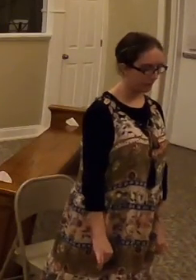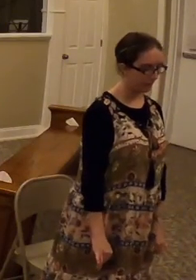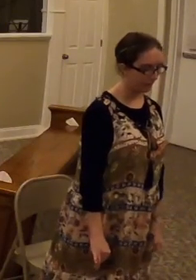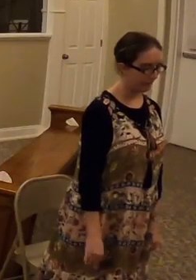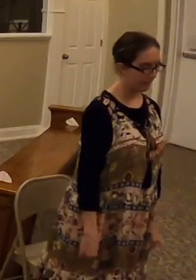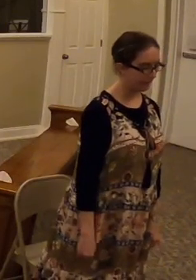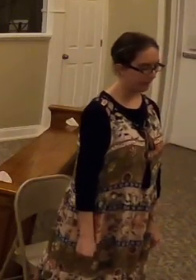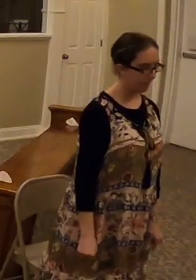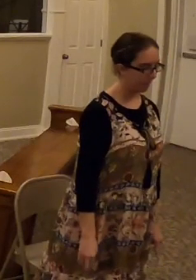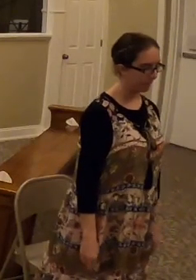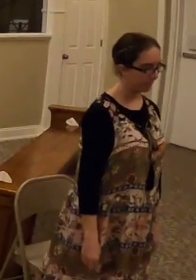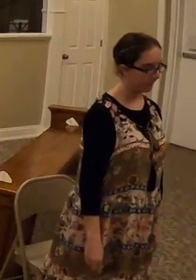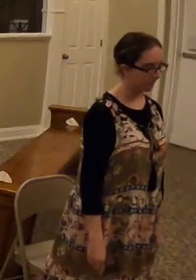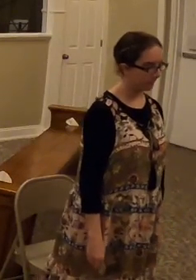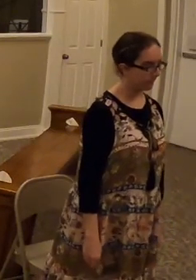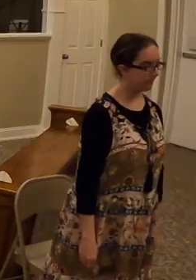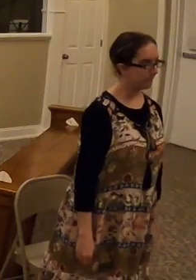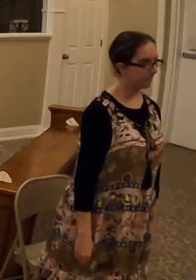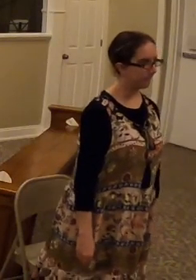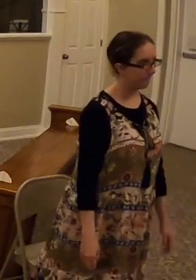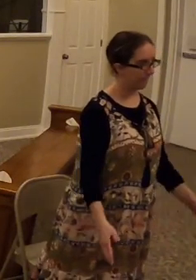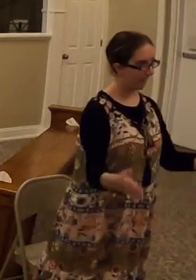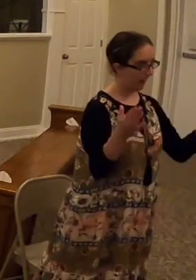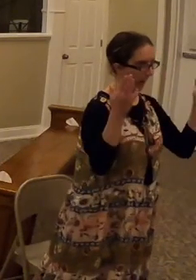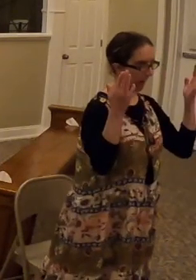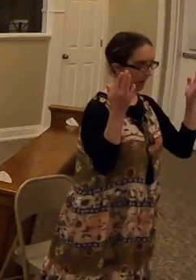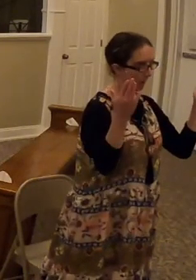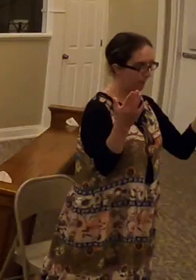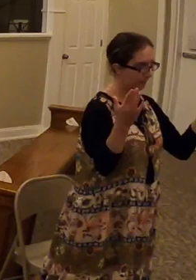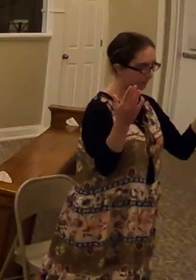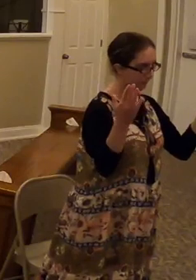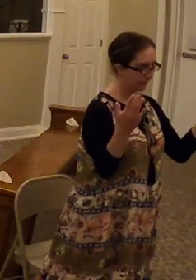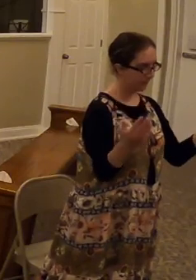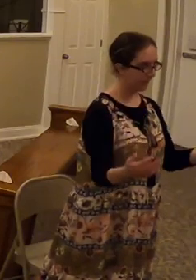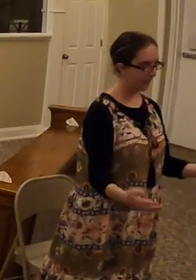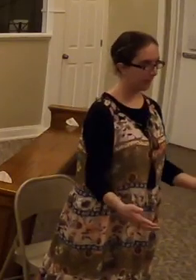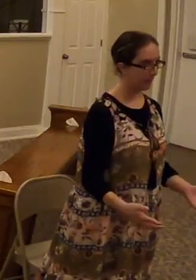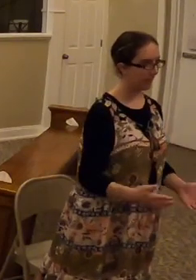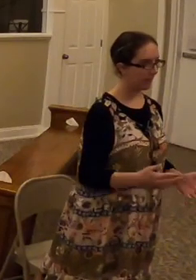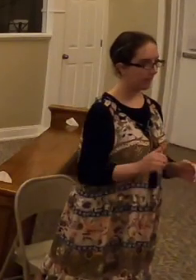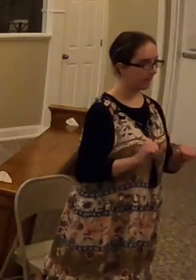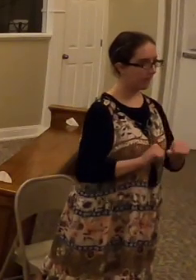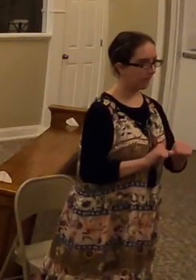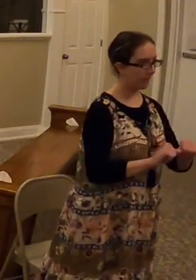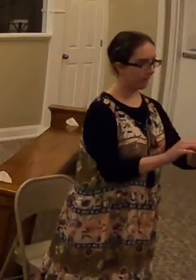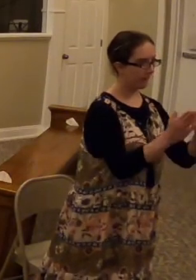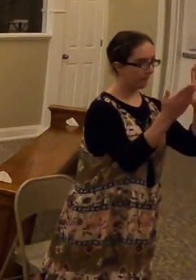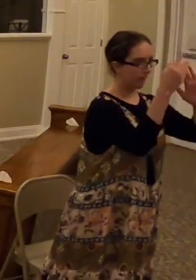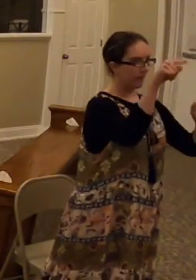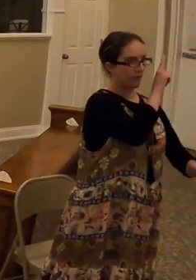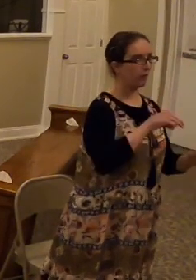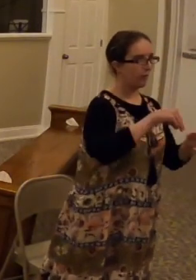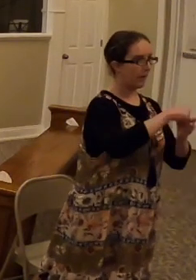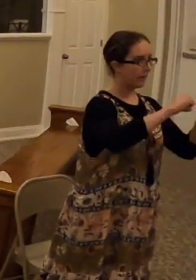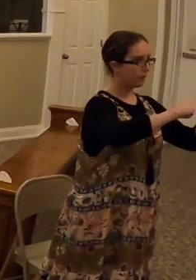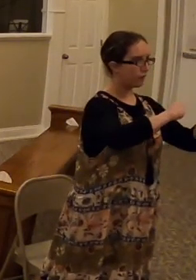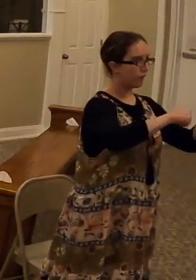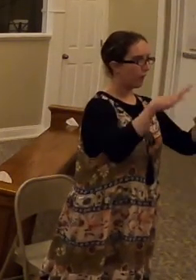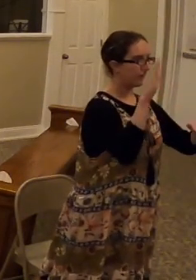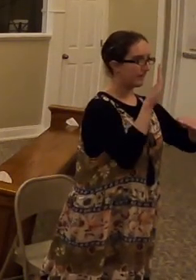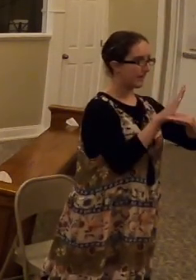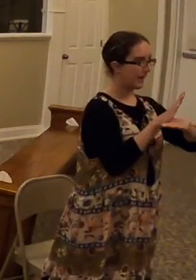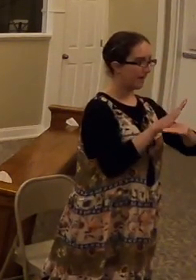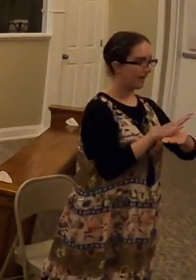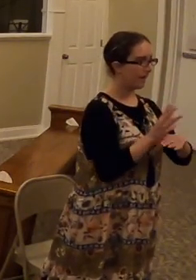tonight, God, in this house, Lord. God, we give you praise and honor in Jesus' name. Amen. Let's continue to praise the Lord in song